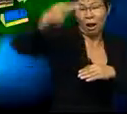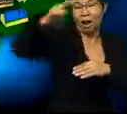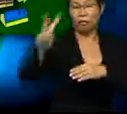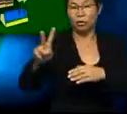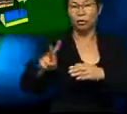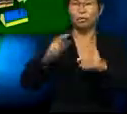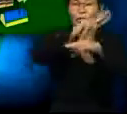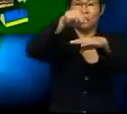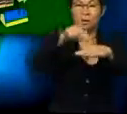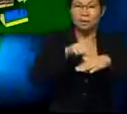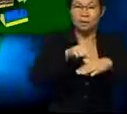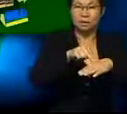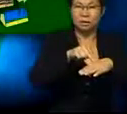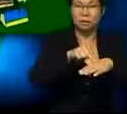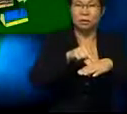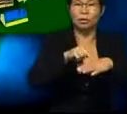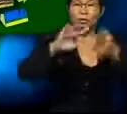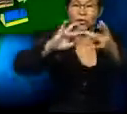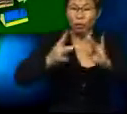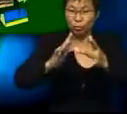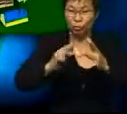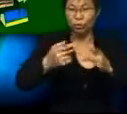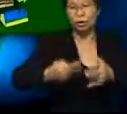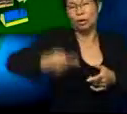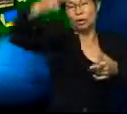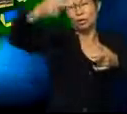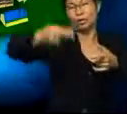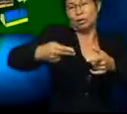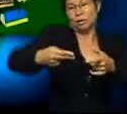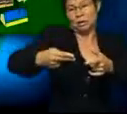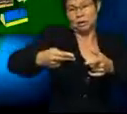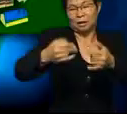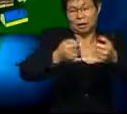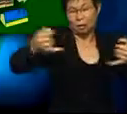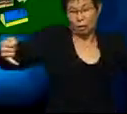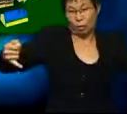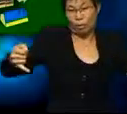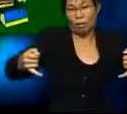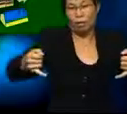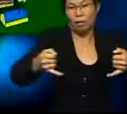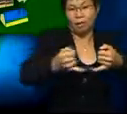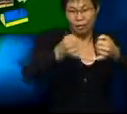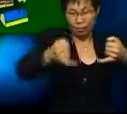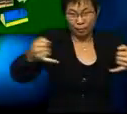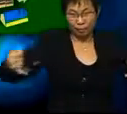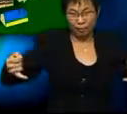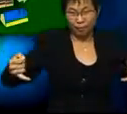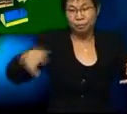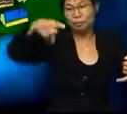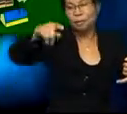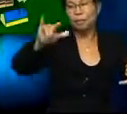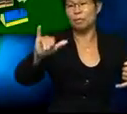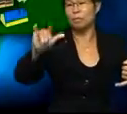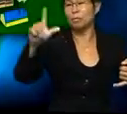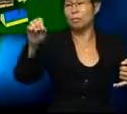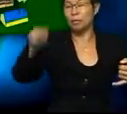grid networks. The huge high tension cables or power lines strung from the pylons will carry